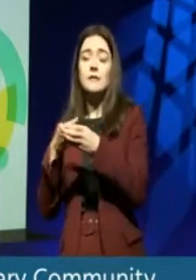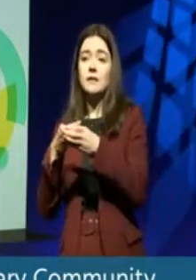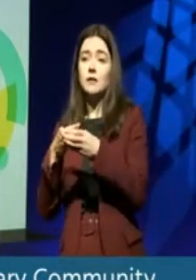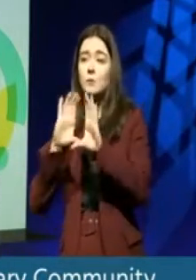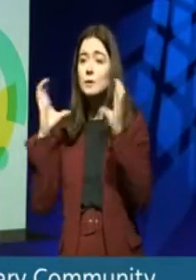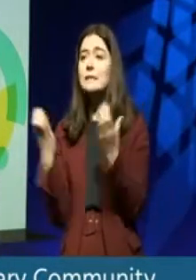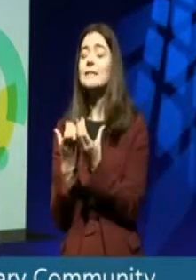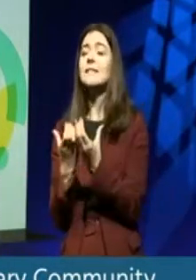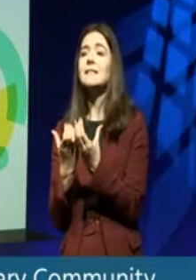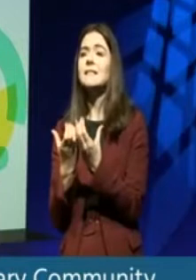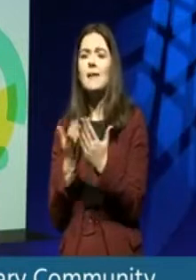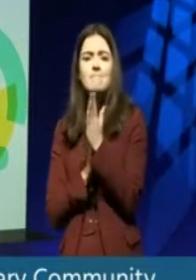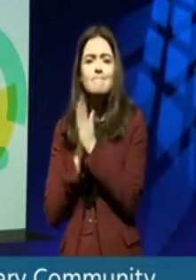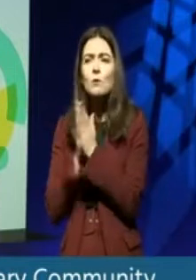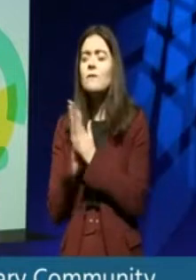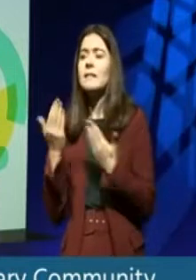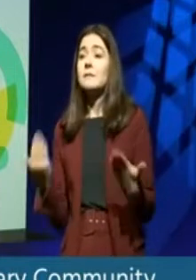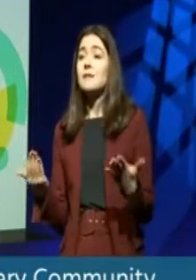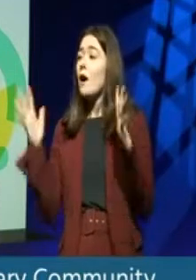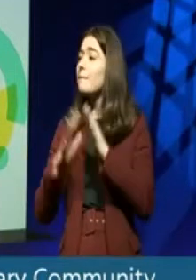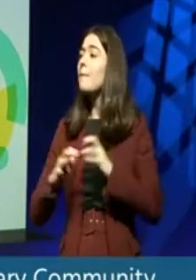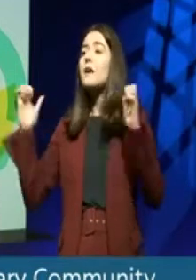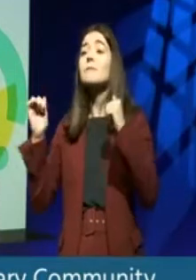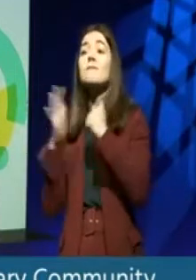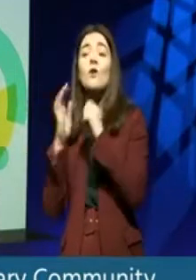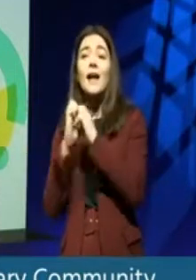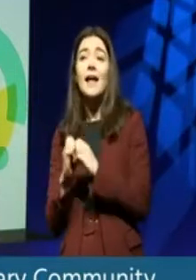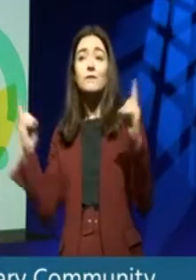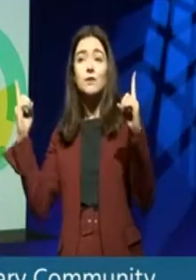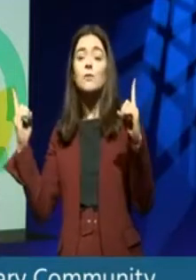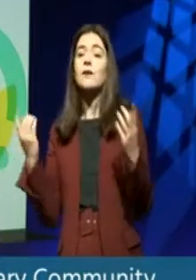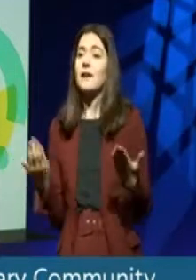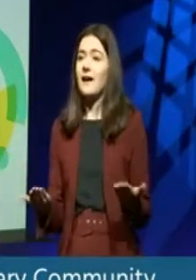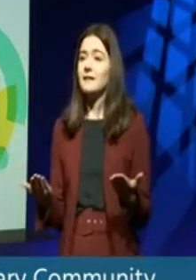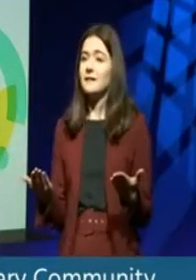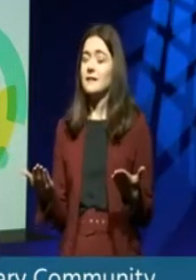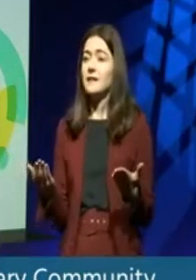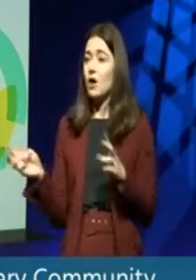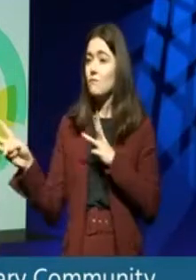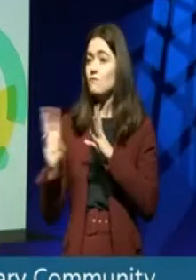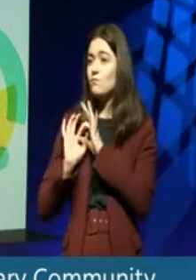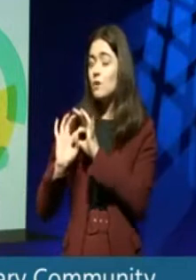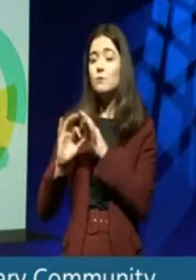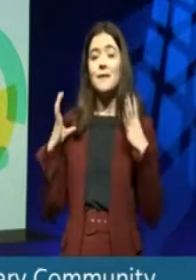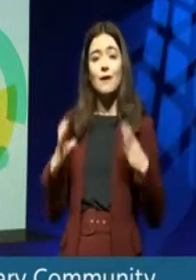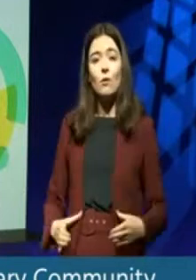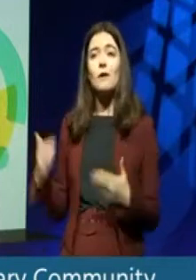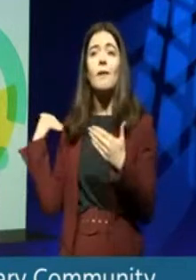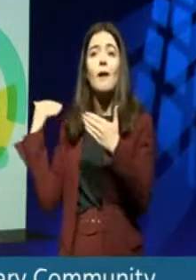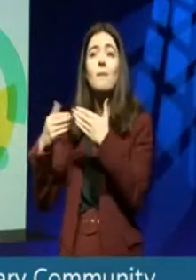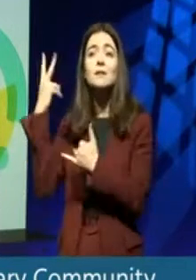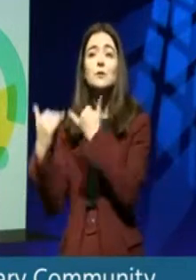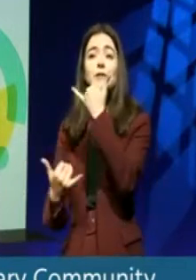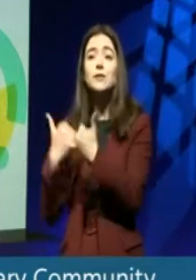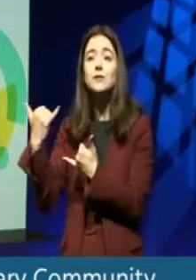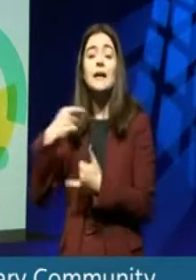is kind of, our Parliament is for all. And I have to say, like, I've worked along with the Cam Collier in the last 2 years, and I